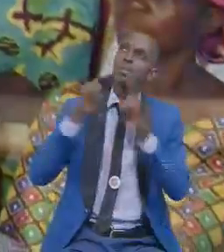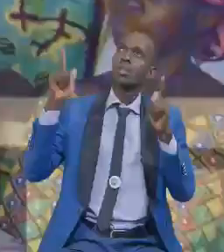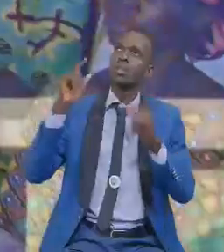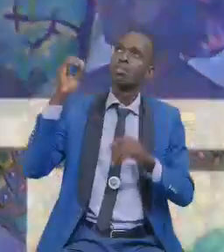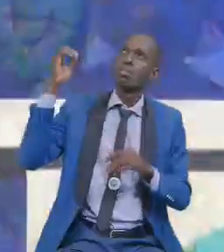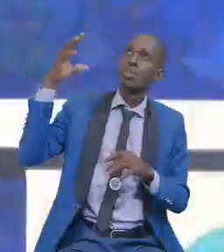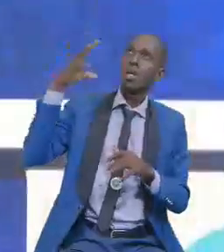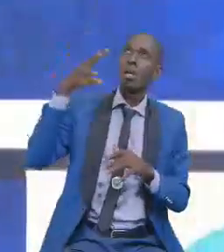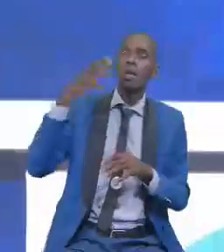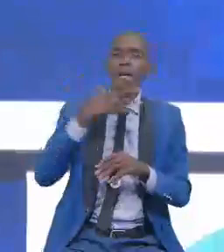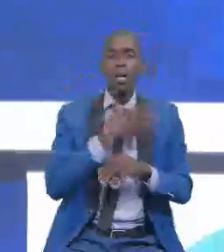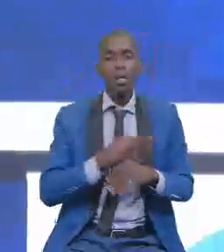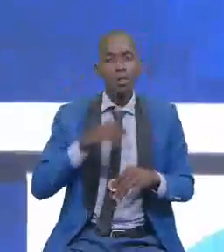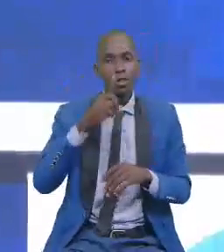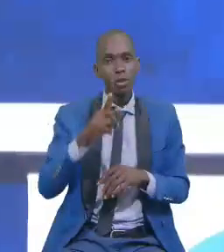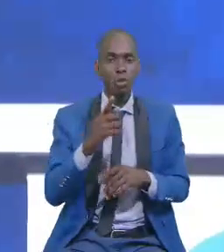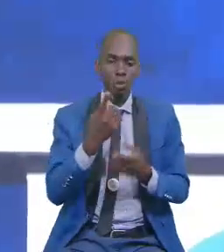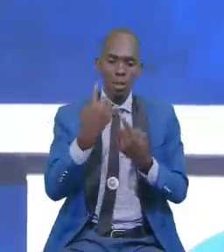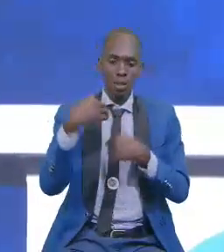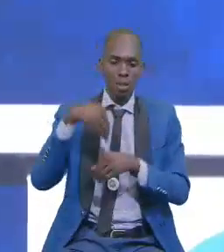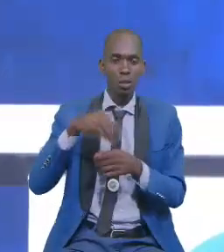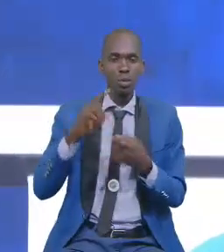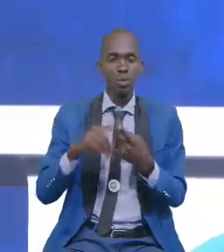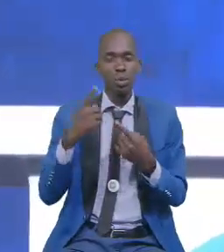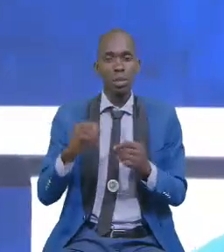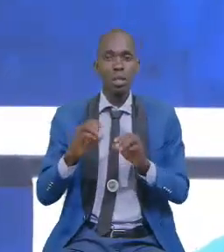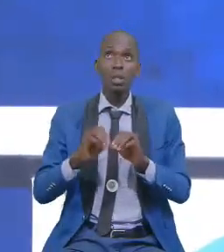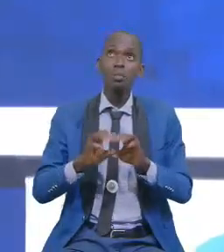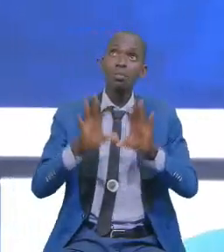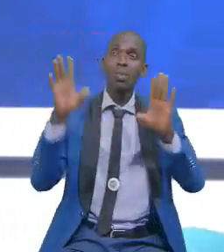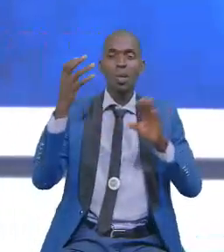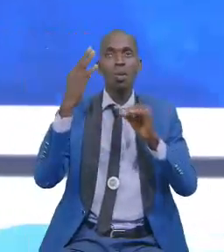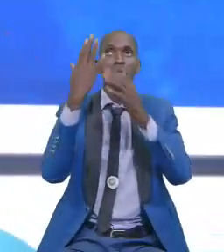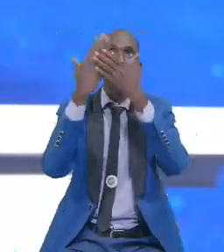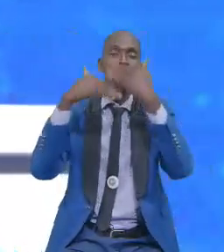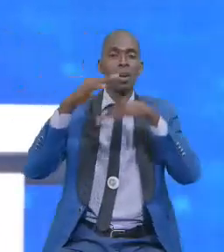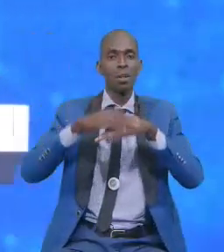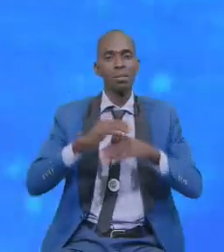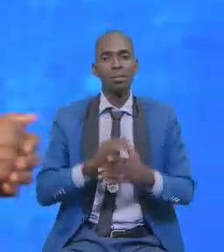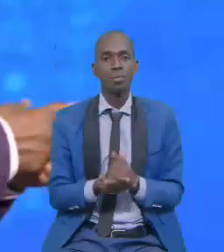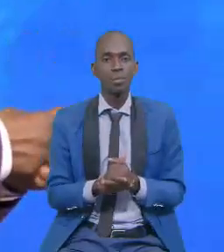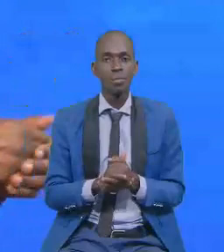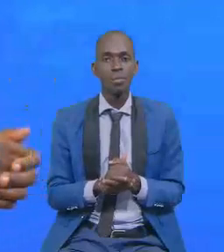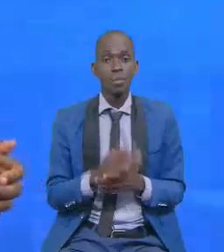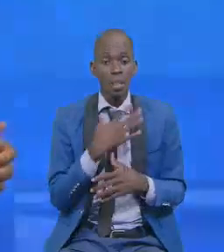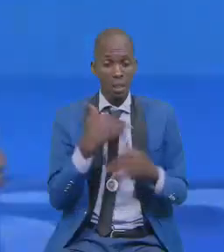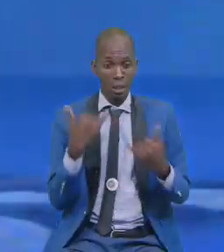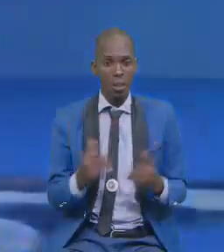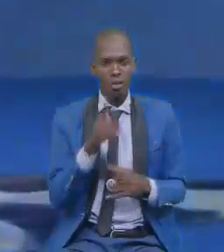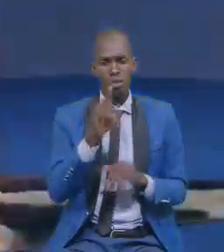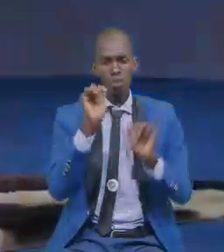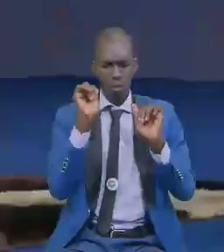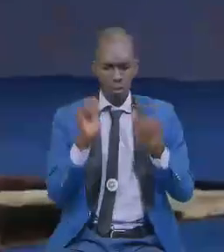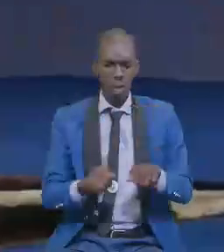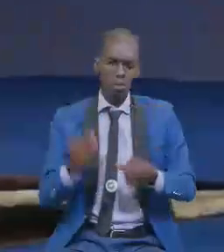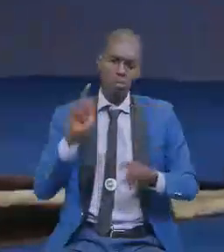you come into the light of heaven. And now you can see